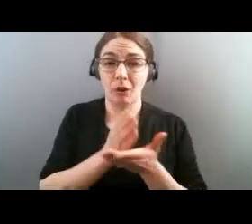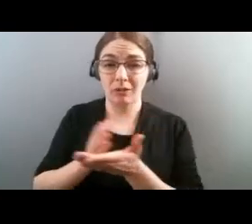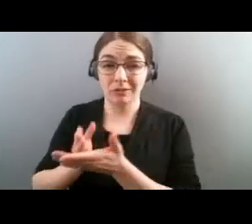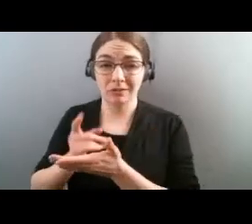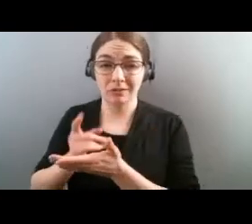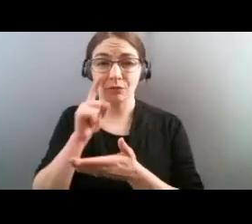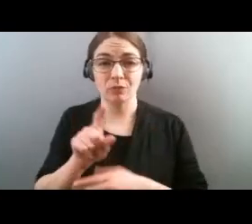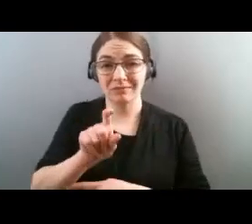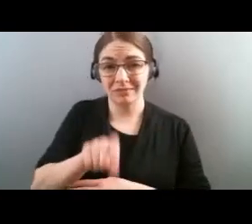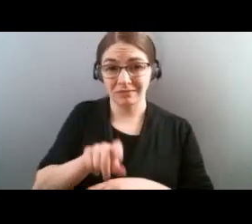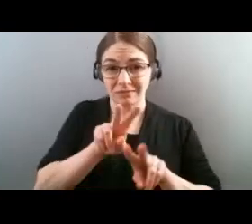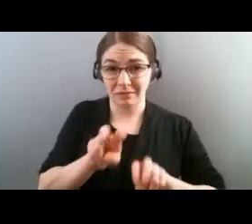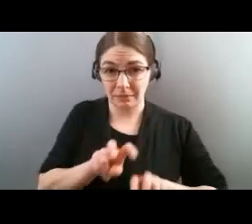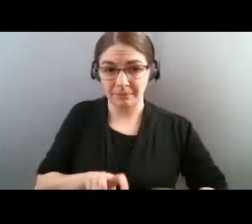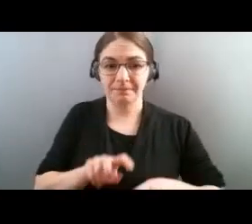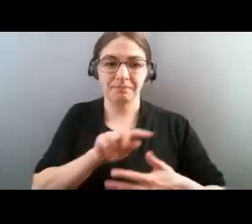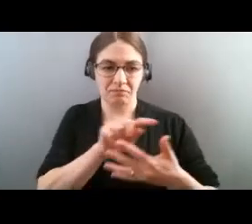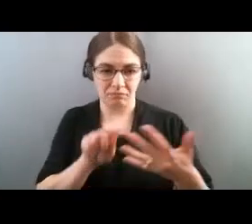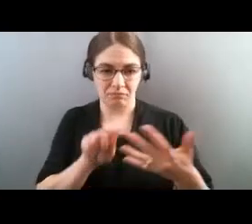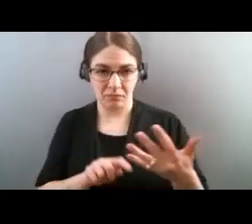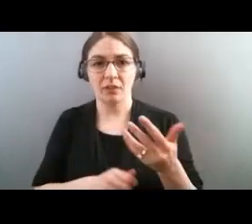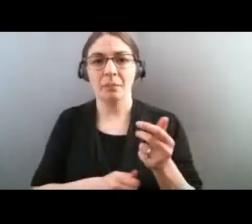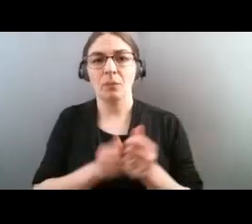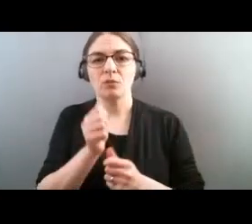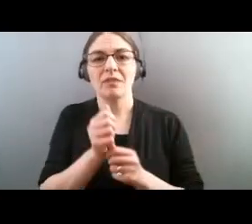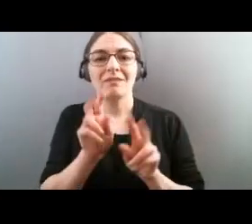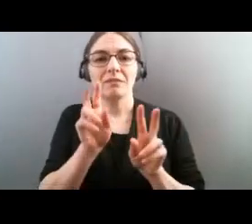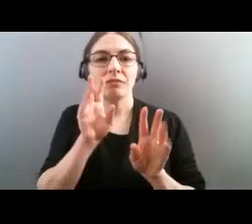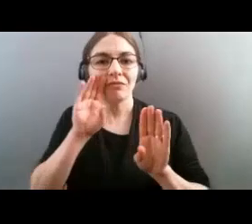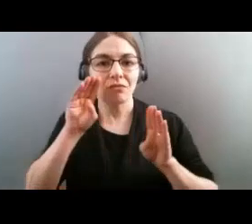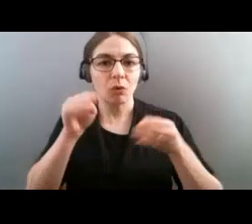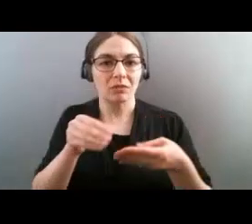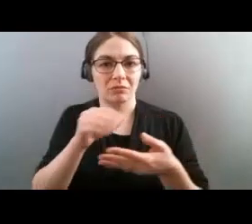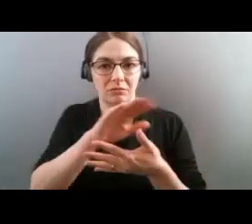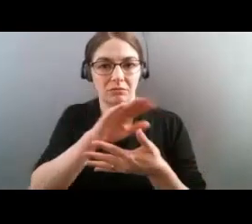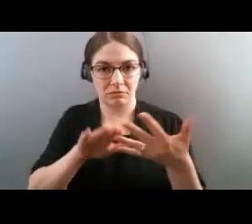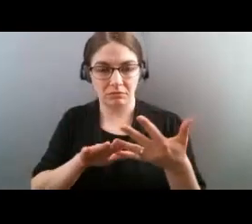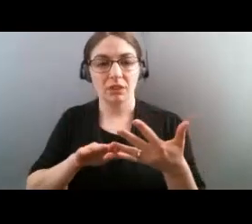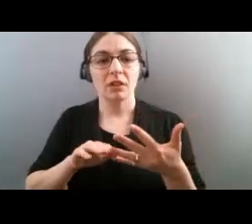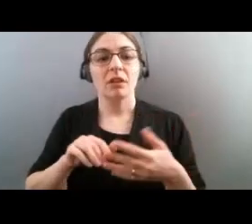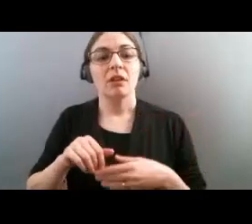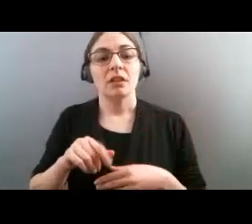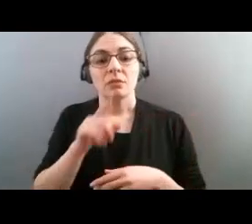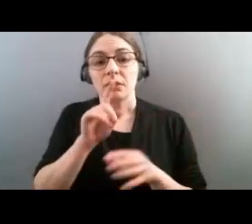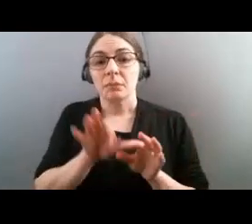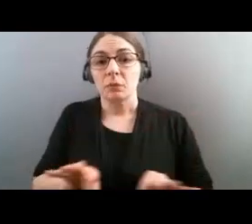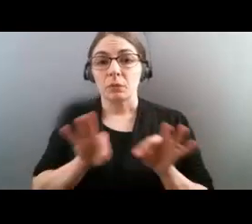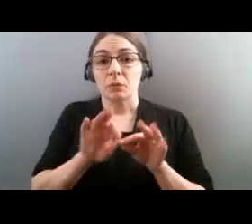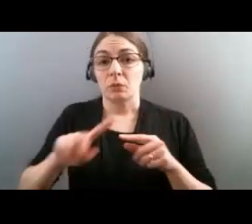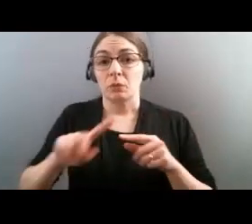assessment, these are the main focus areas. So it's very important when you complete the needs assessment is that you understand